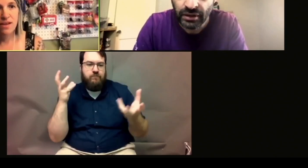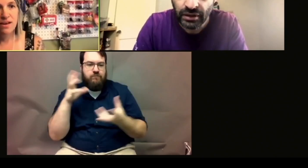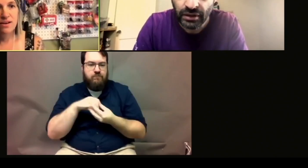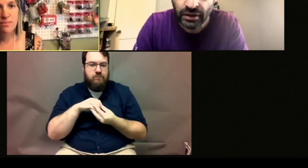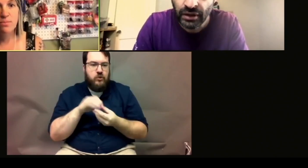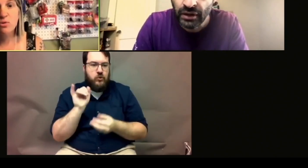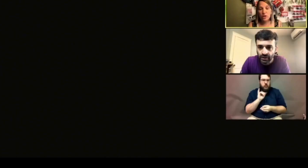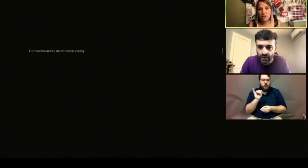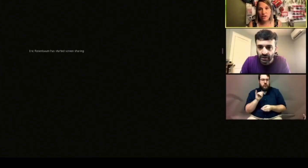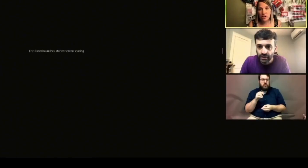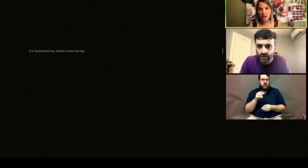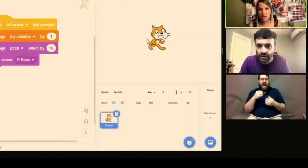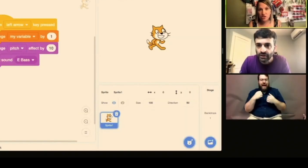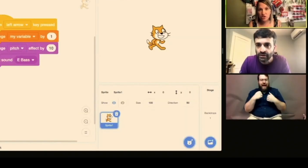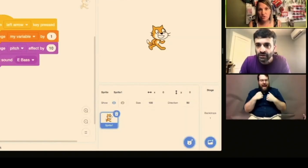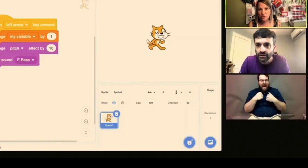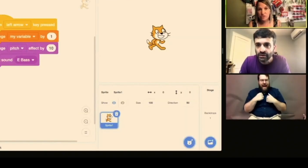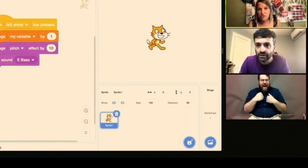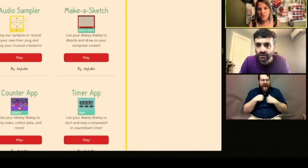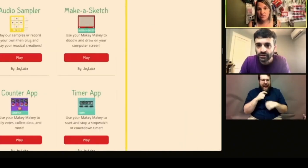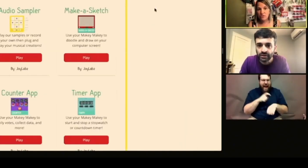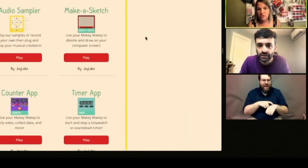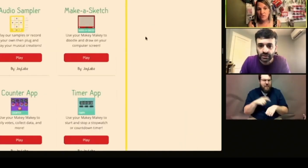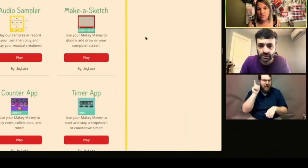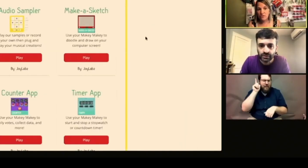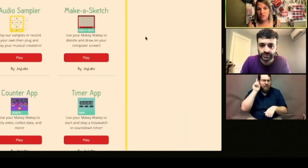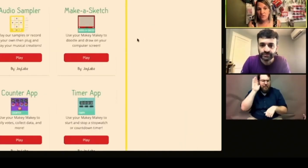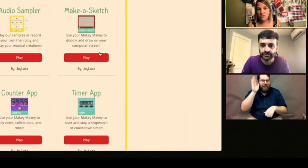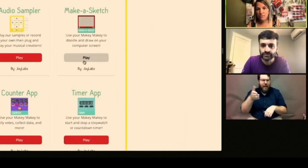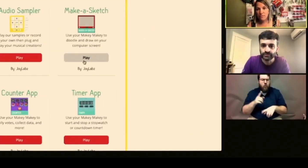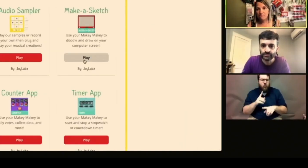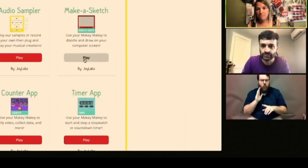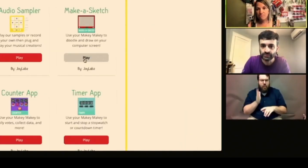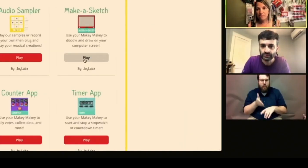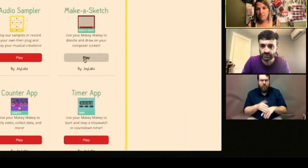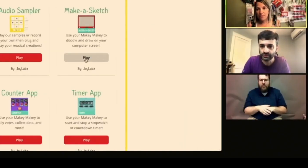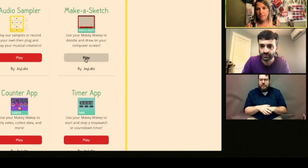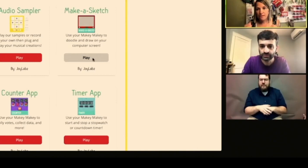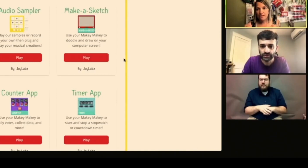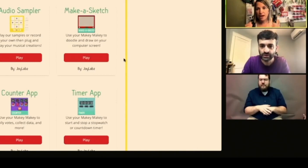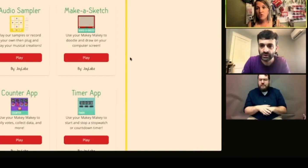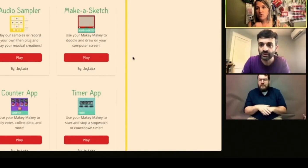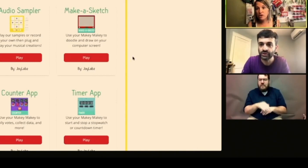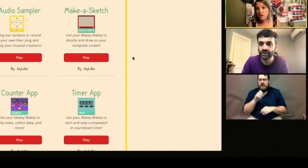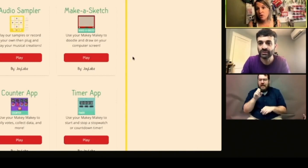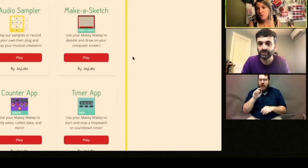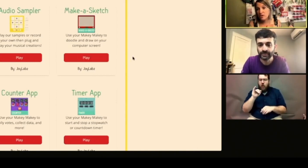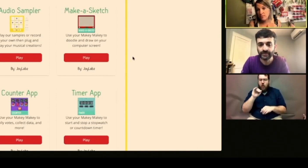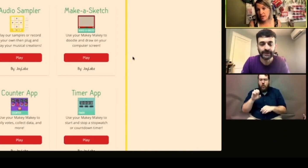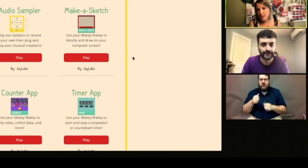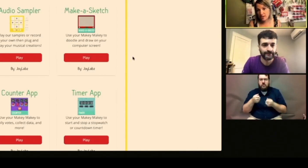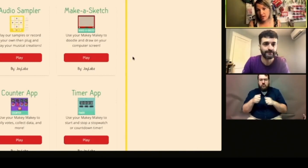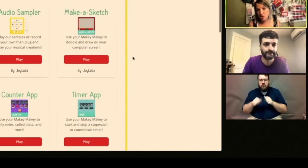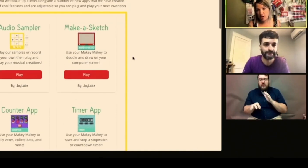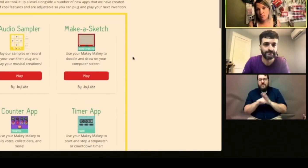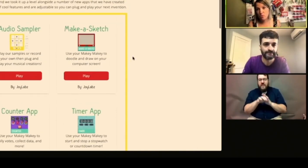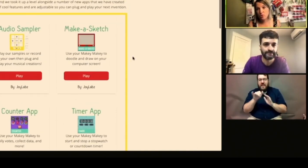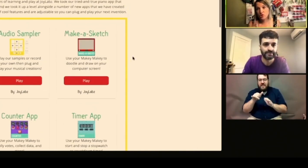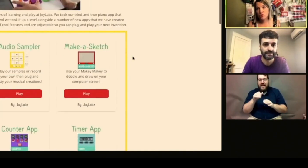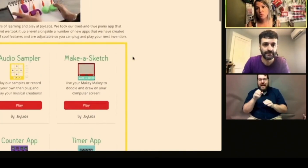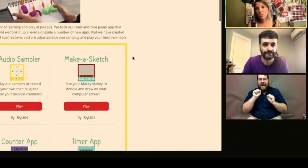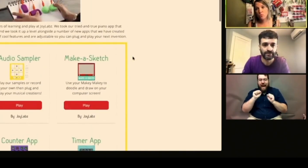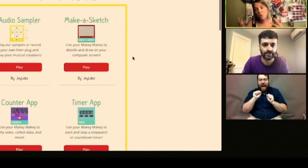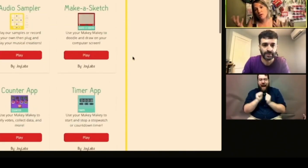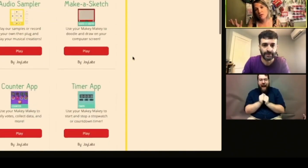that. But when Eric shows the how you can code this Make a Sketch app,